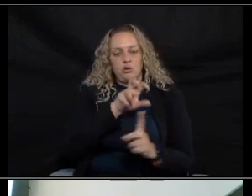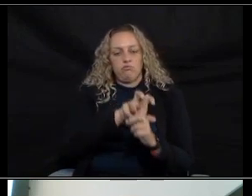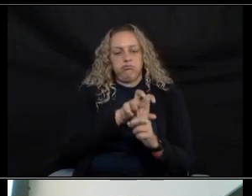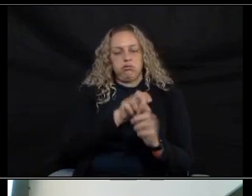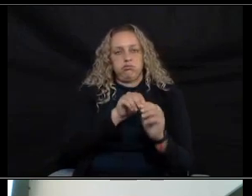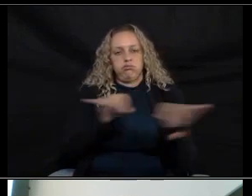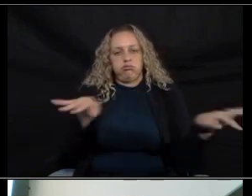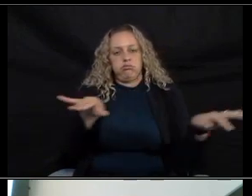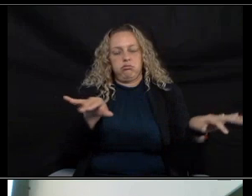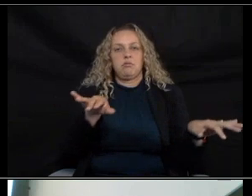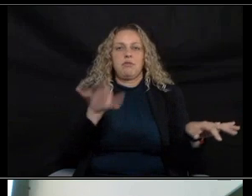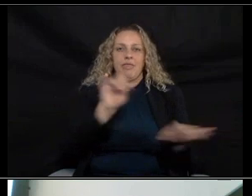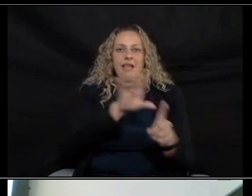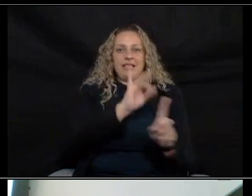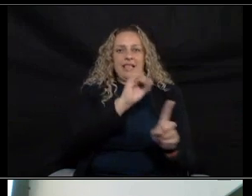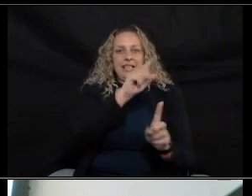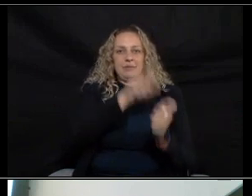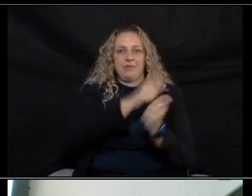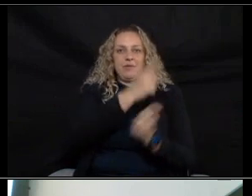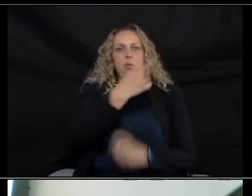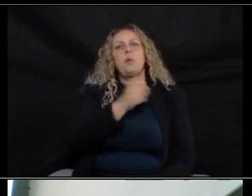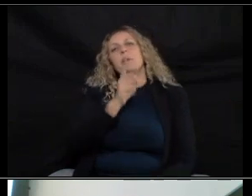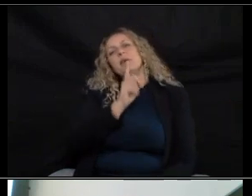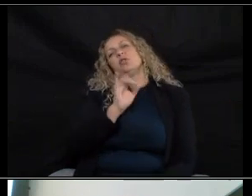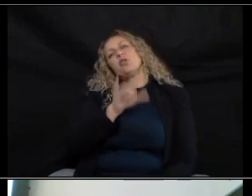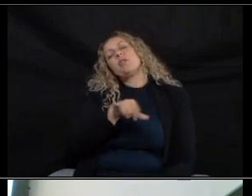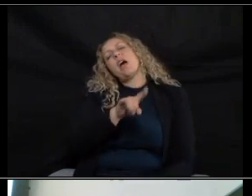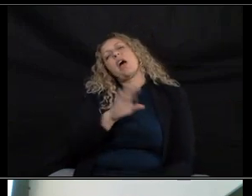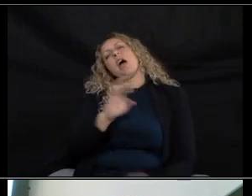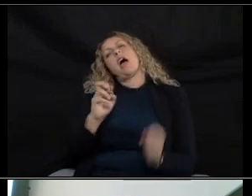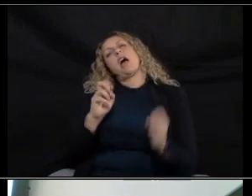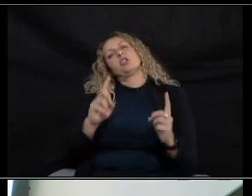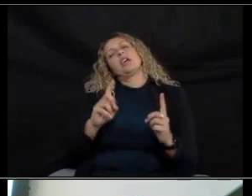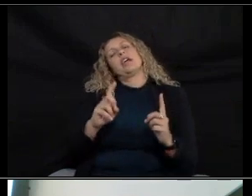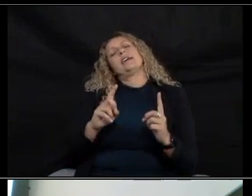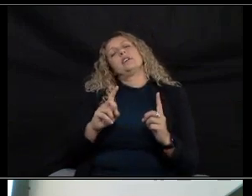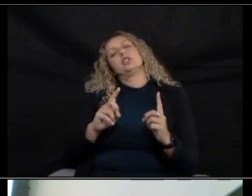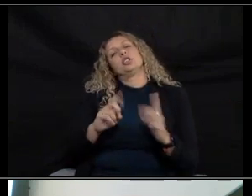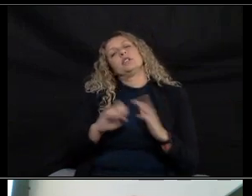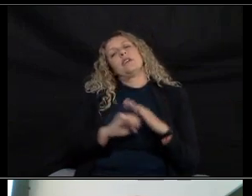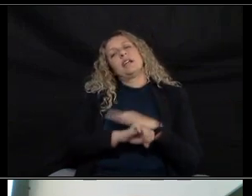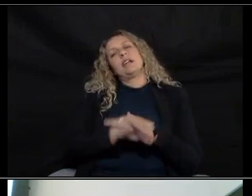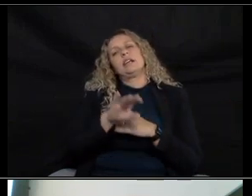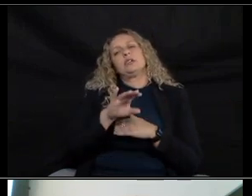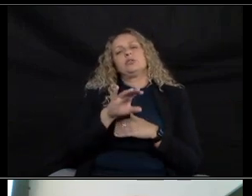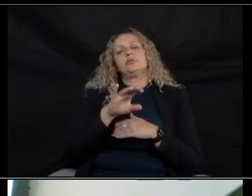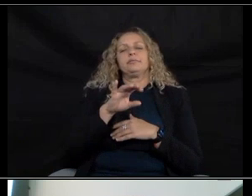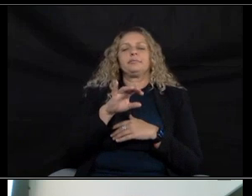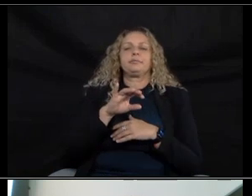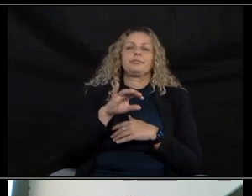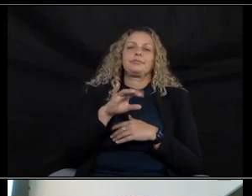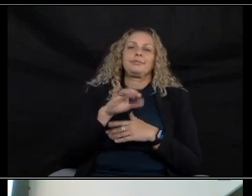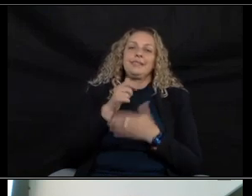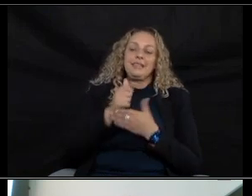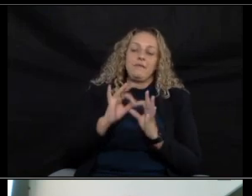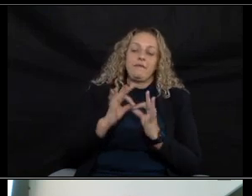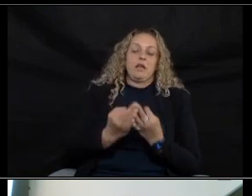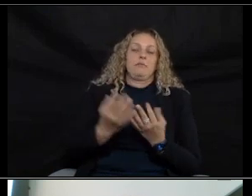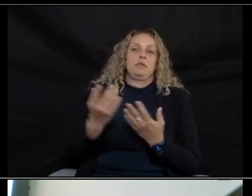was selected. And I just wanted to make sure that part of that education is for people to help